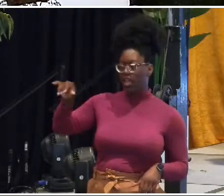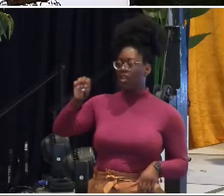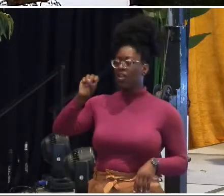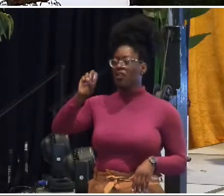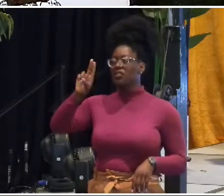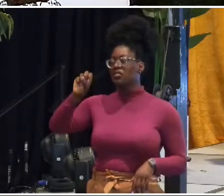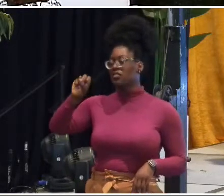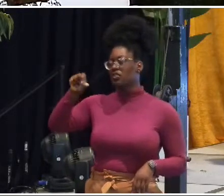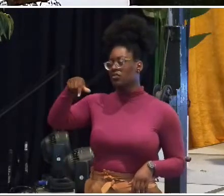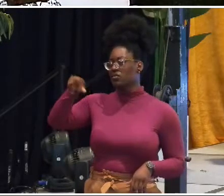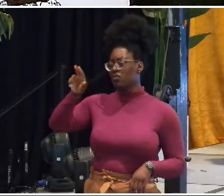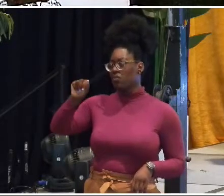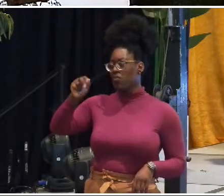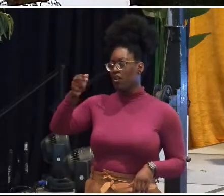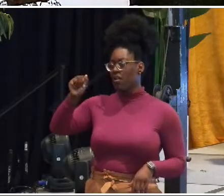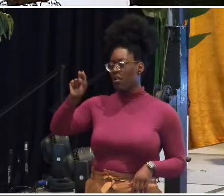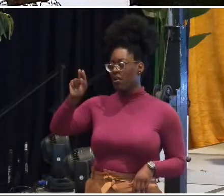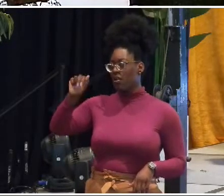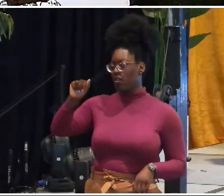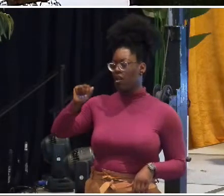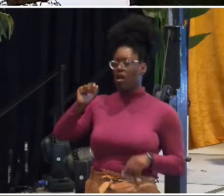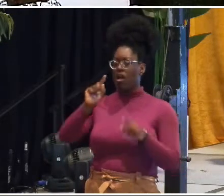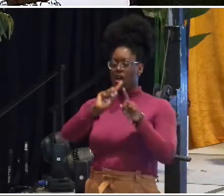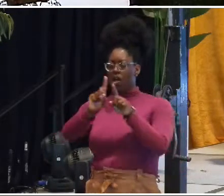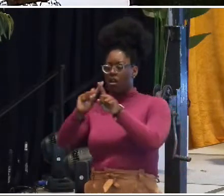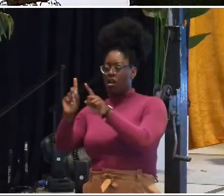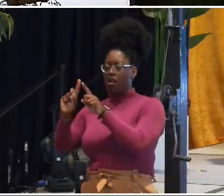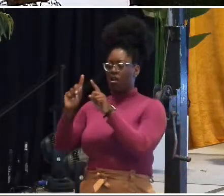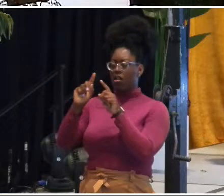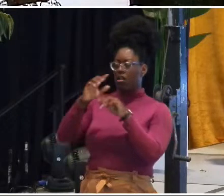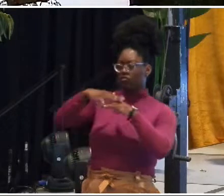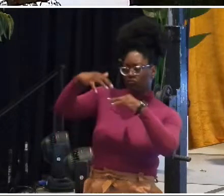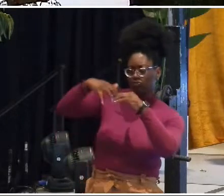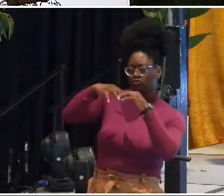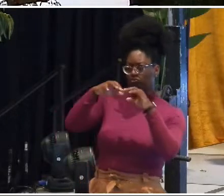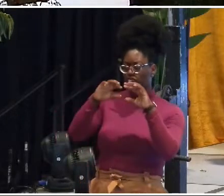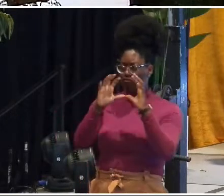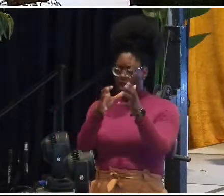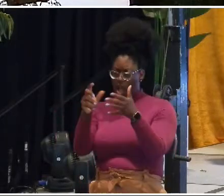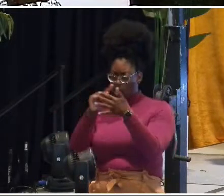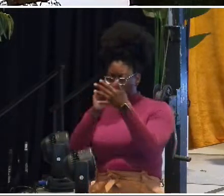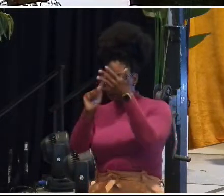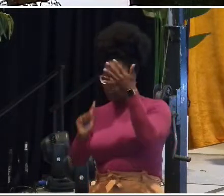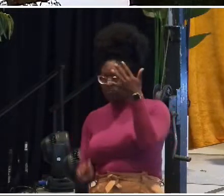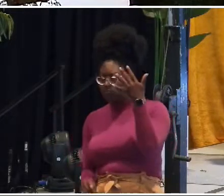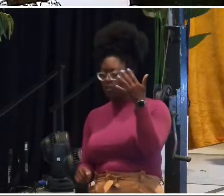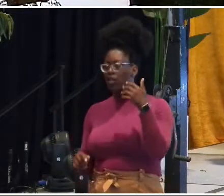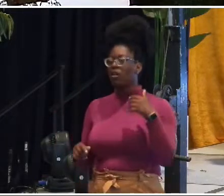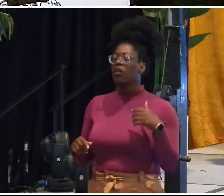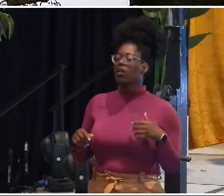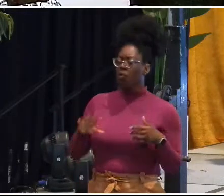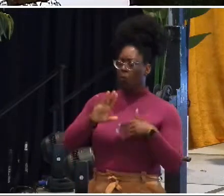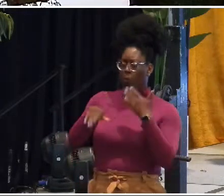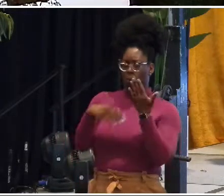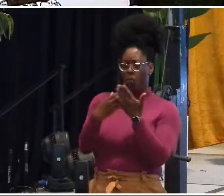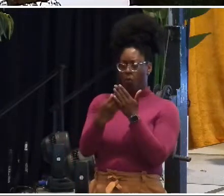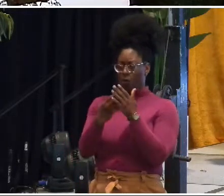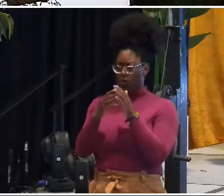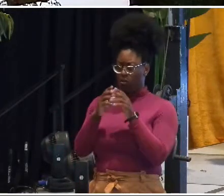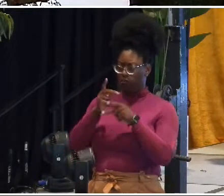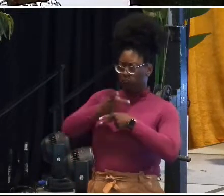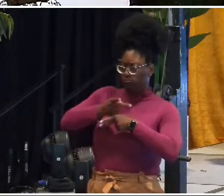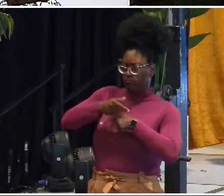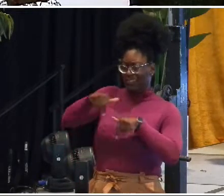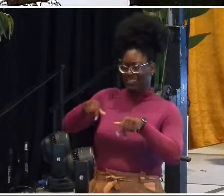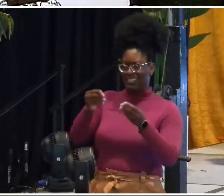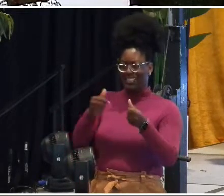and Powhatan. These tribes were all native inhabitants of what would later become named Maryland. We stand